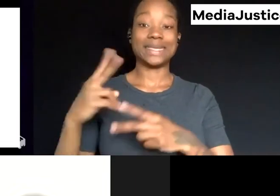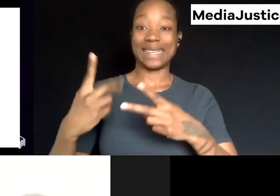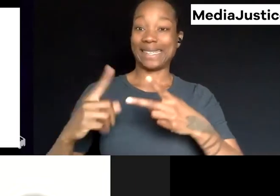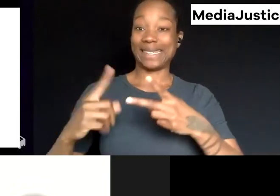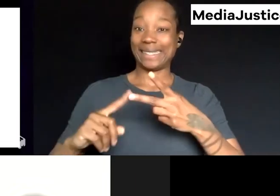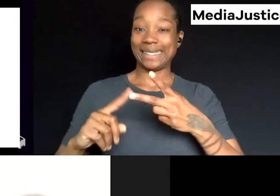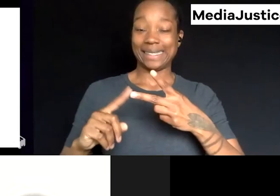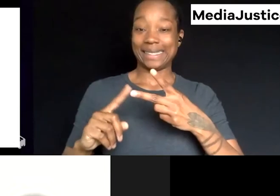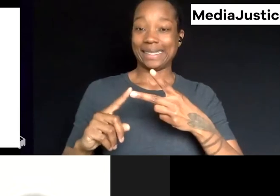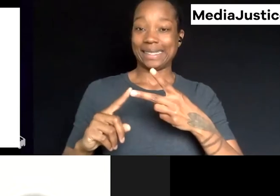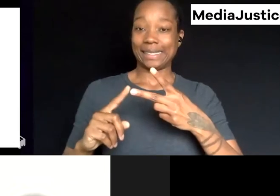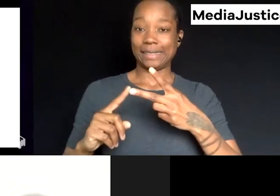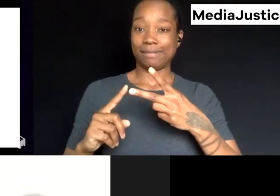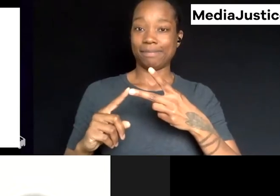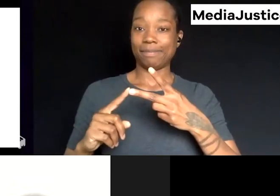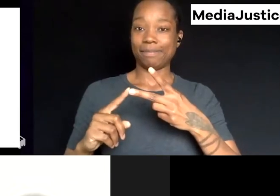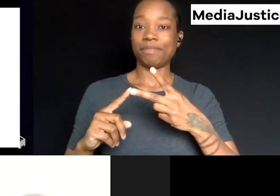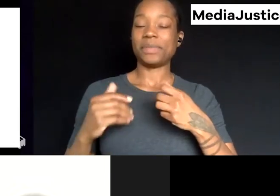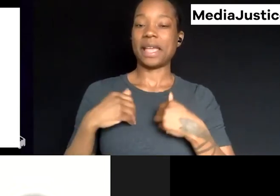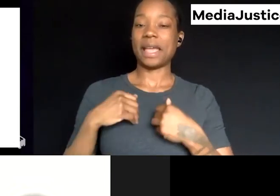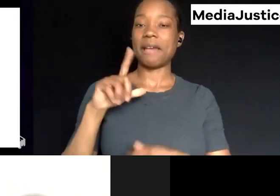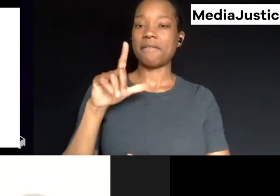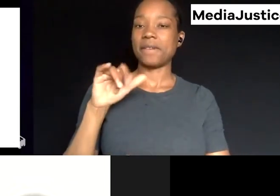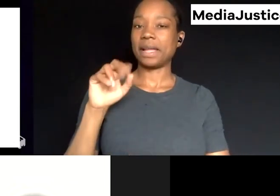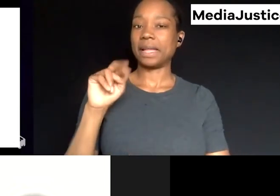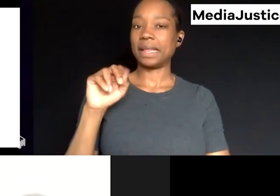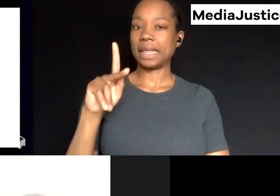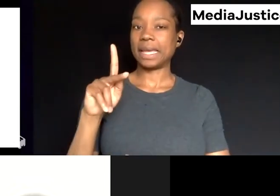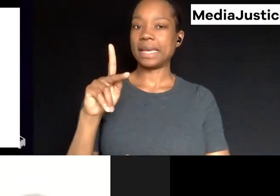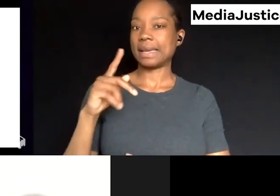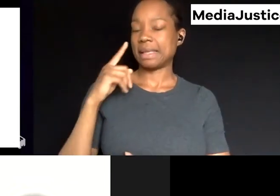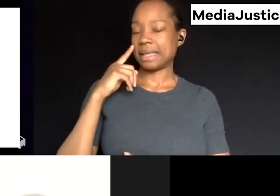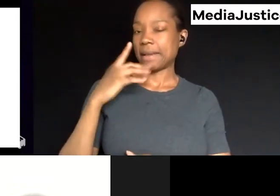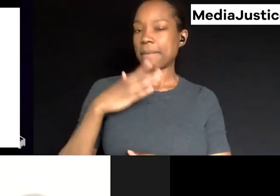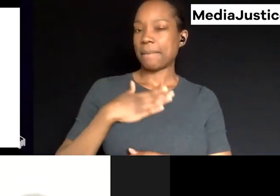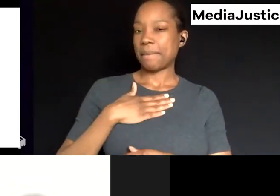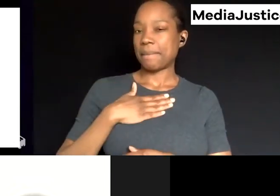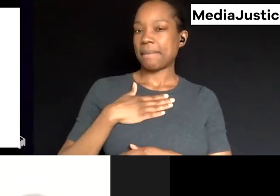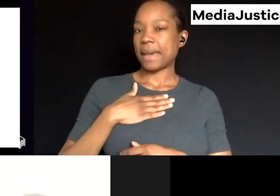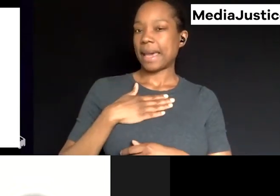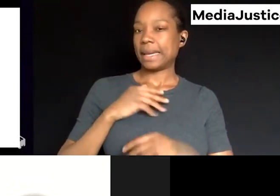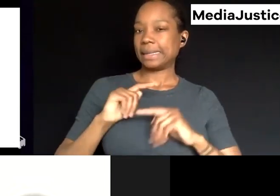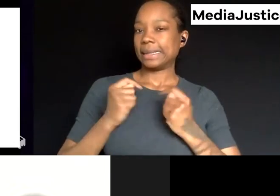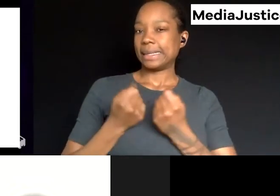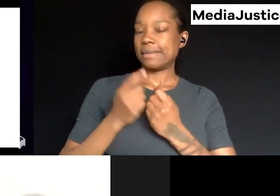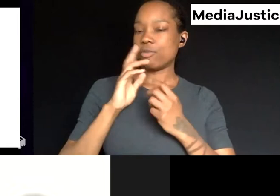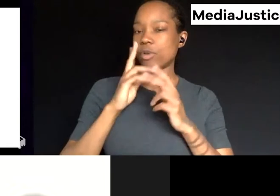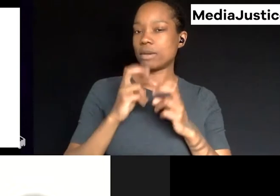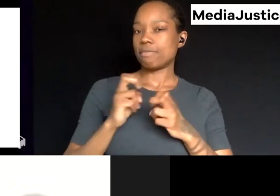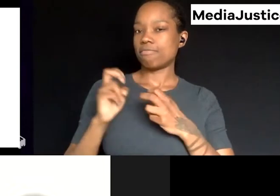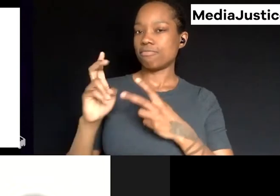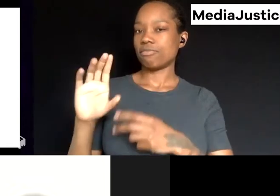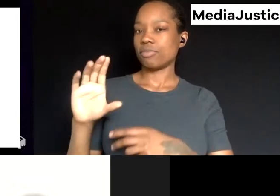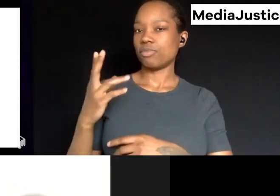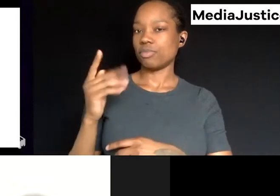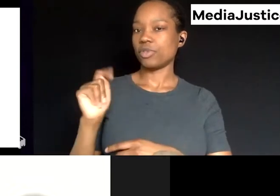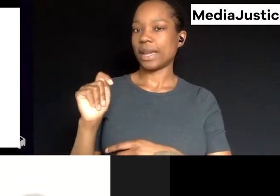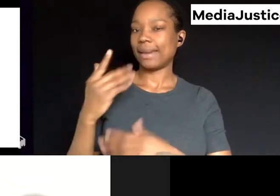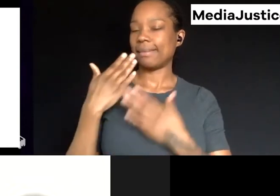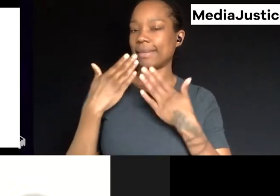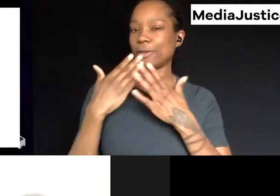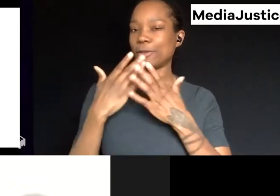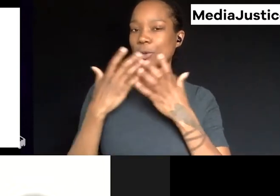is through a link that I believe my folks are already putting into the chat. Thank you so much. And that link